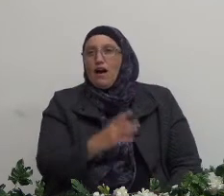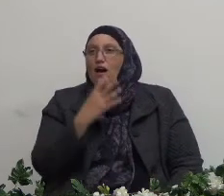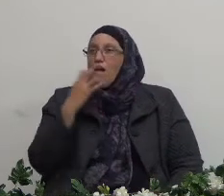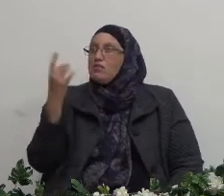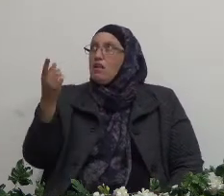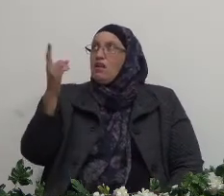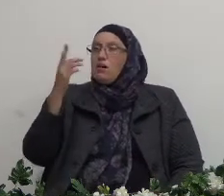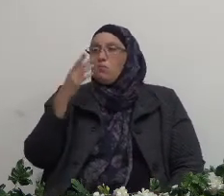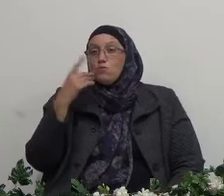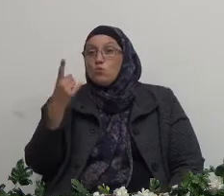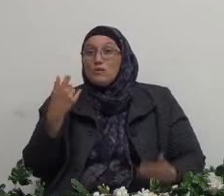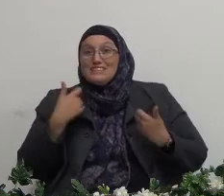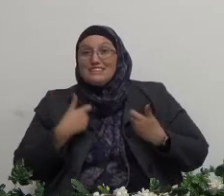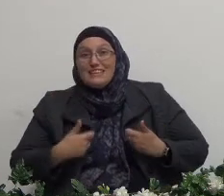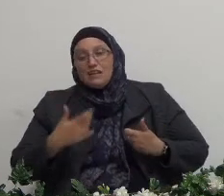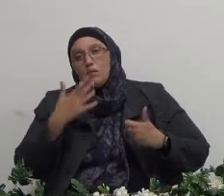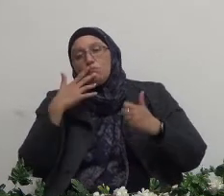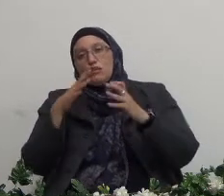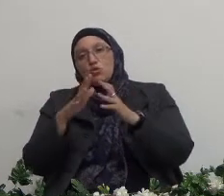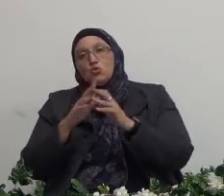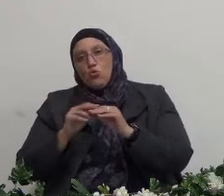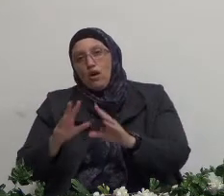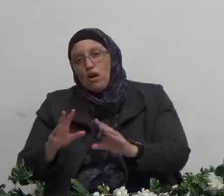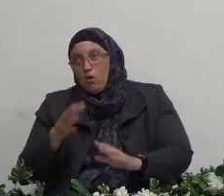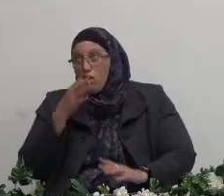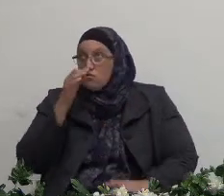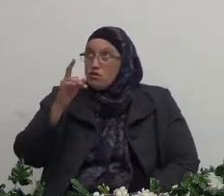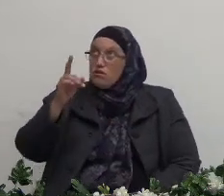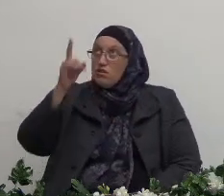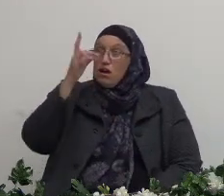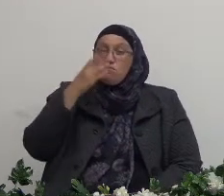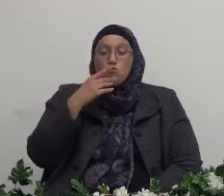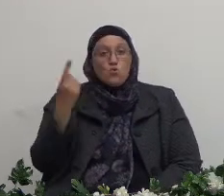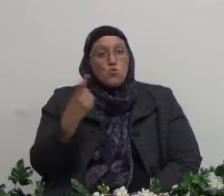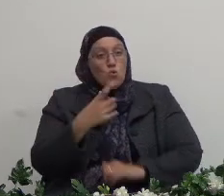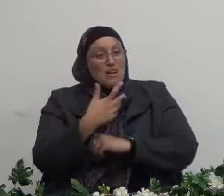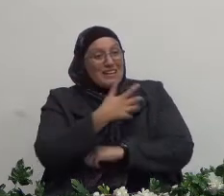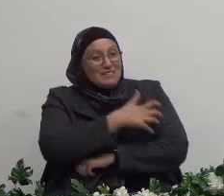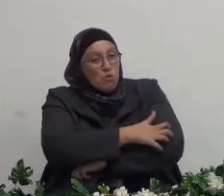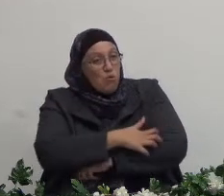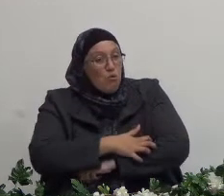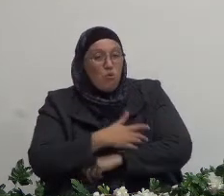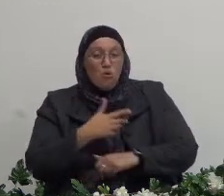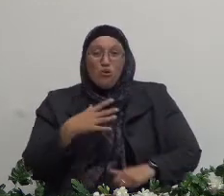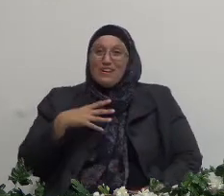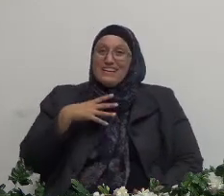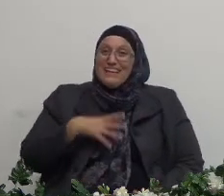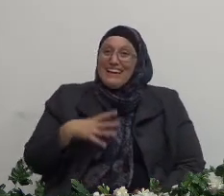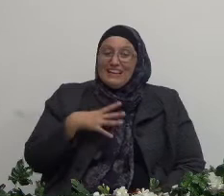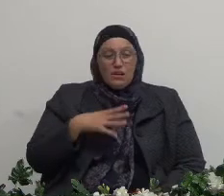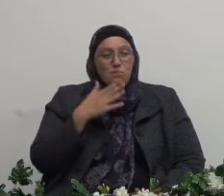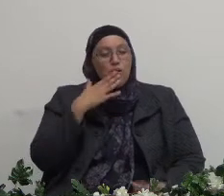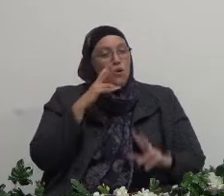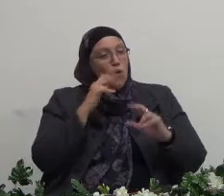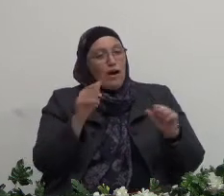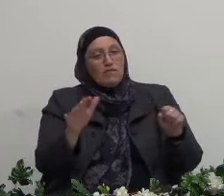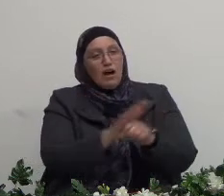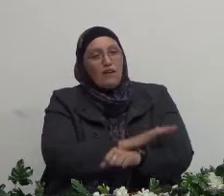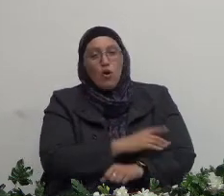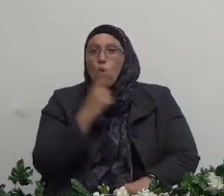Jal to fulfill the needs of the needy, to pay off the debts of those that are in